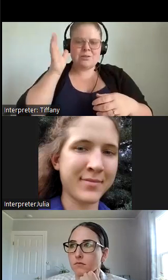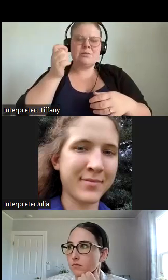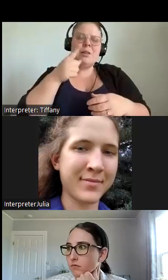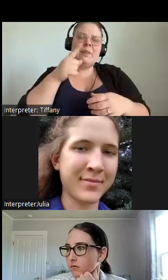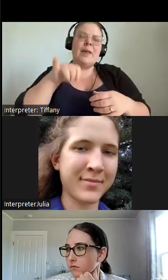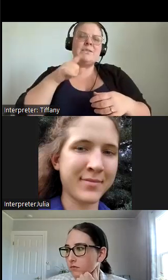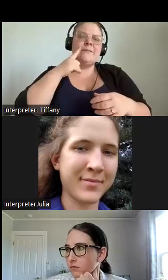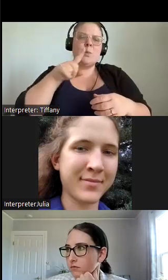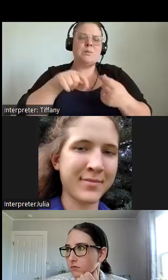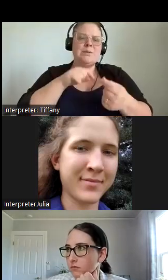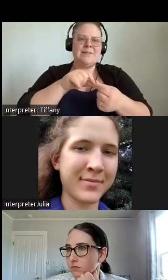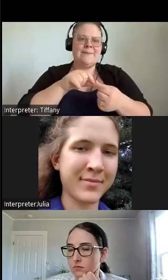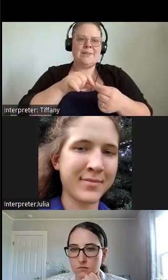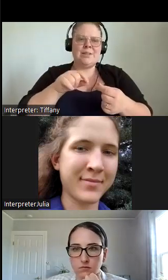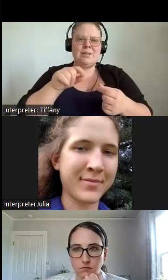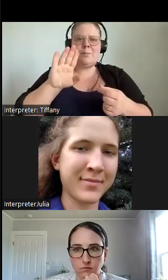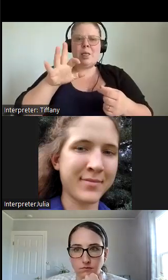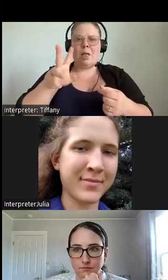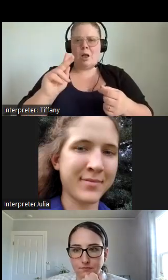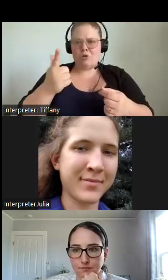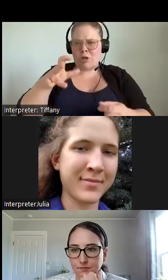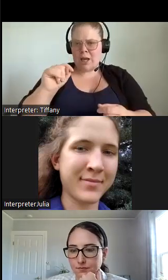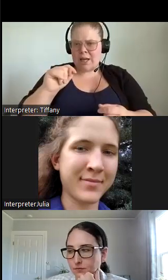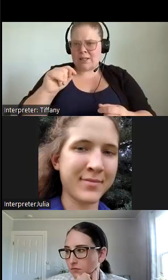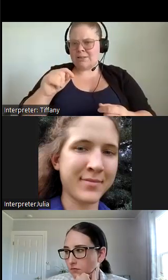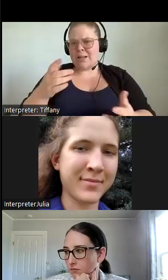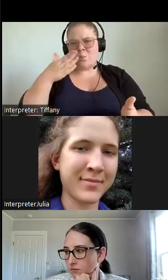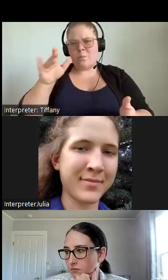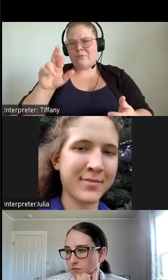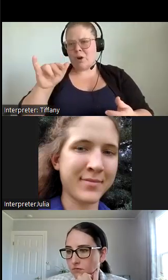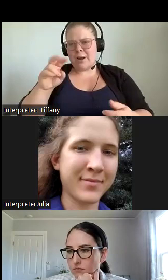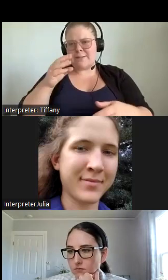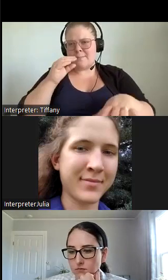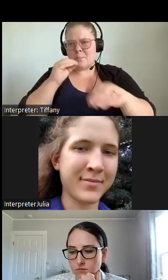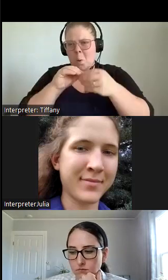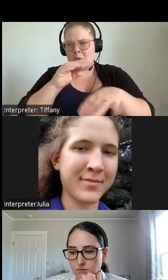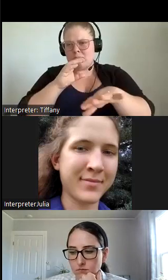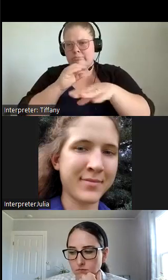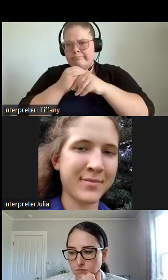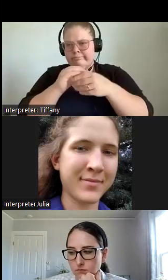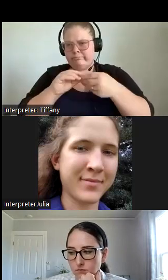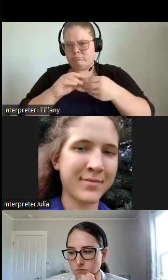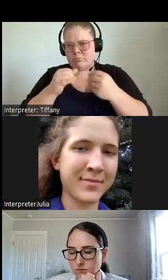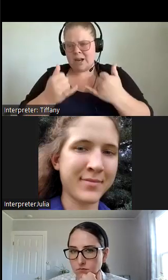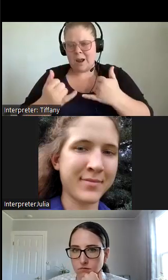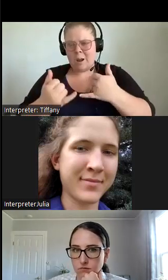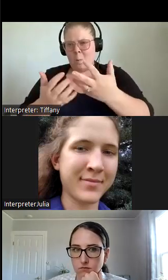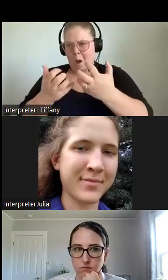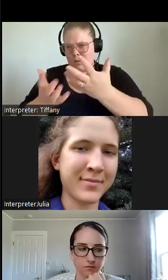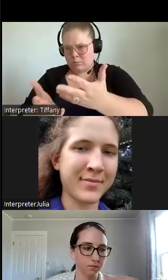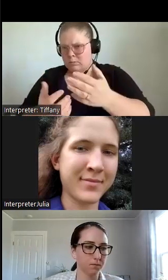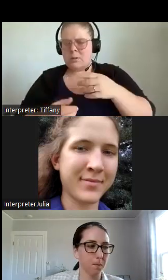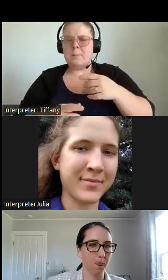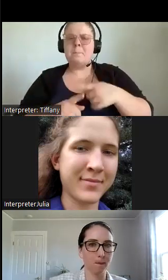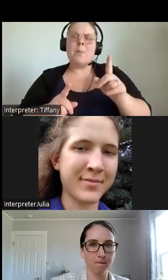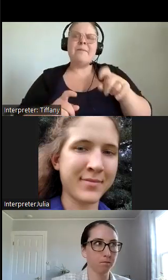I'm not sure if Ryan has any additional insight right now, but I'm thinking that we need to figure out how